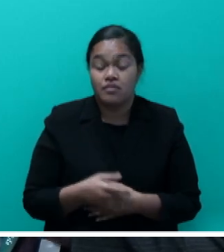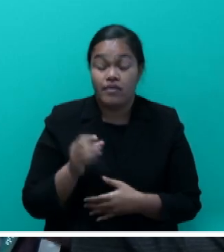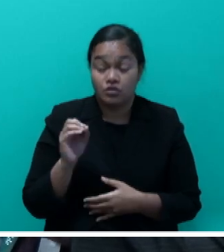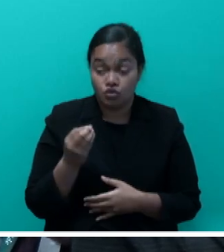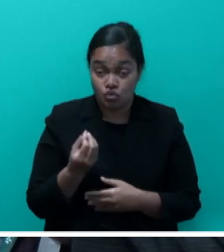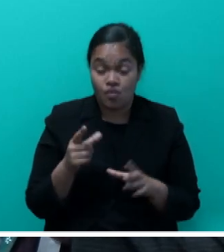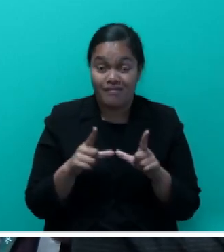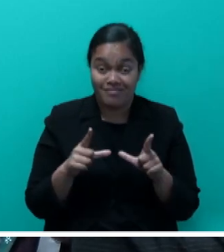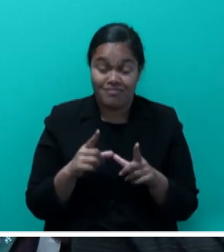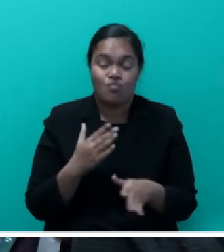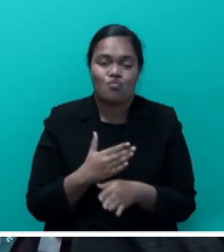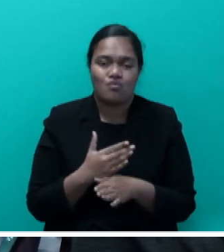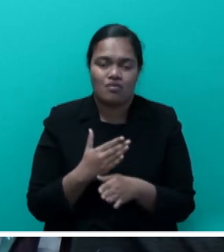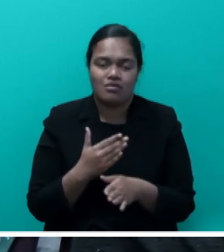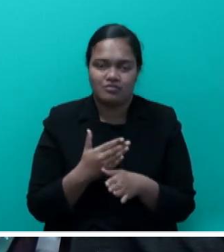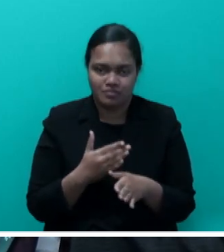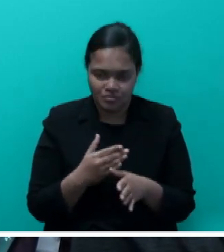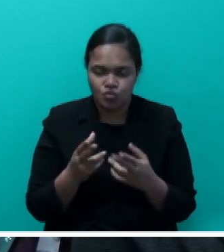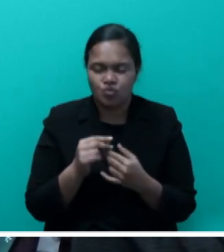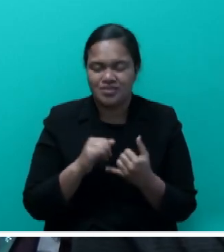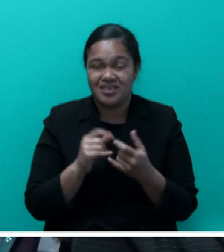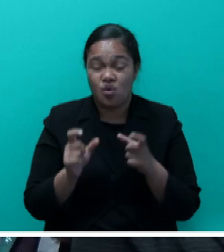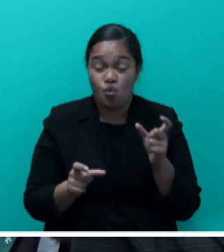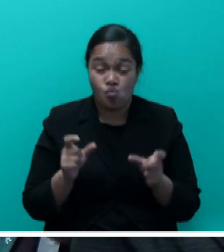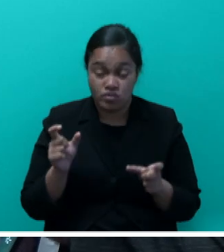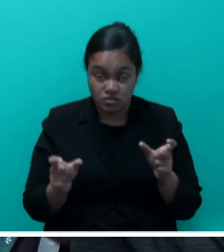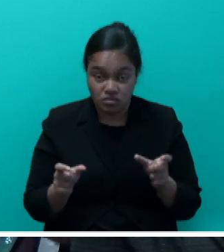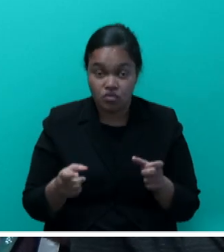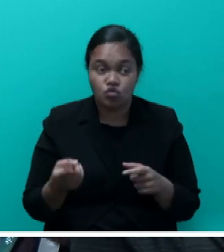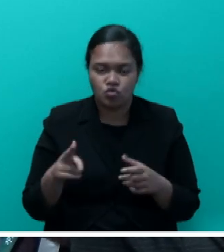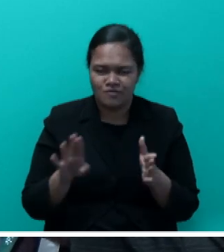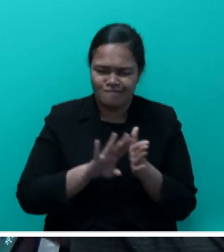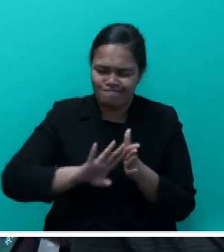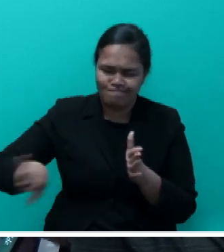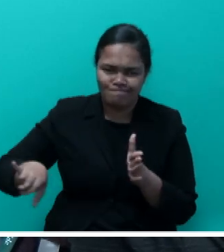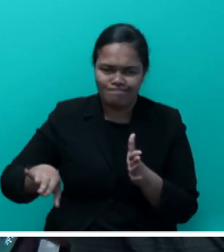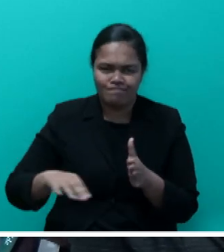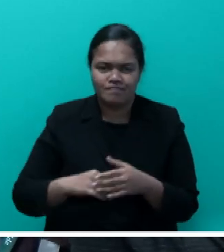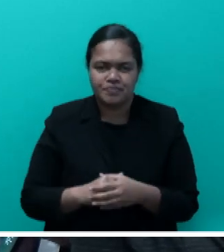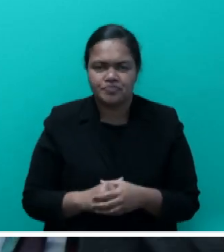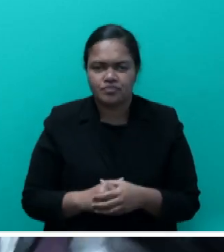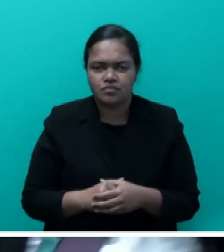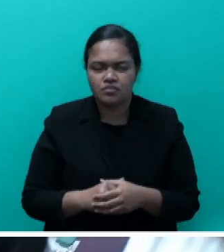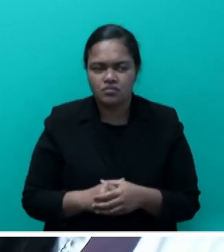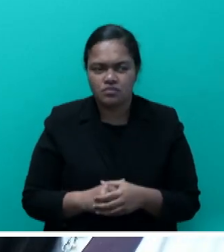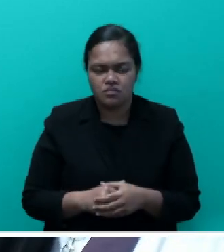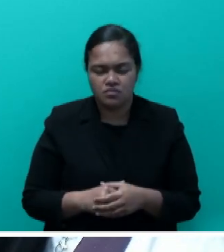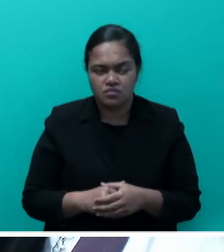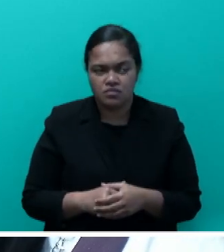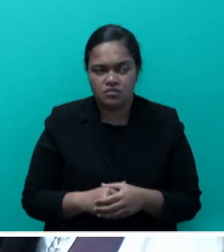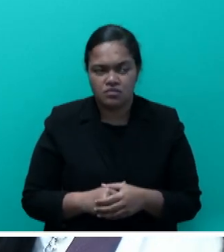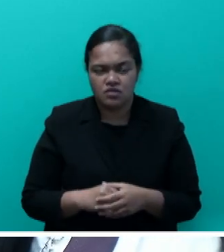closely with stakeholders in order to move them away from their current